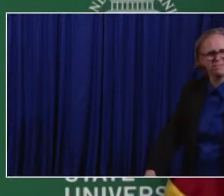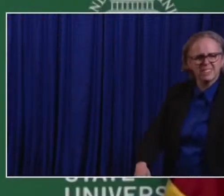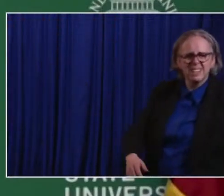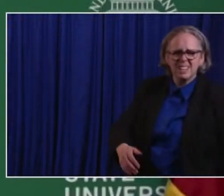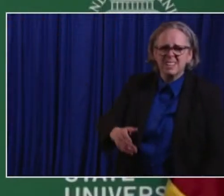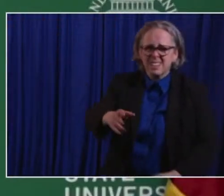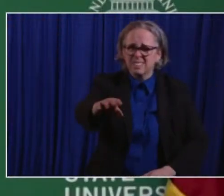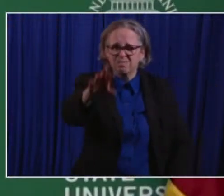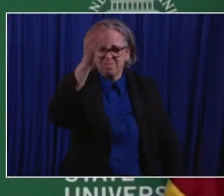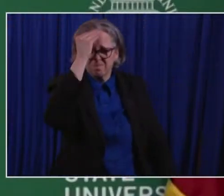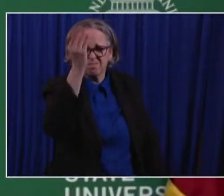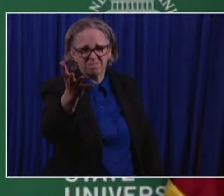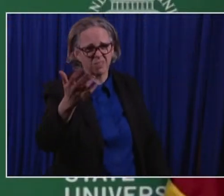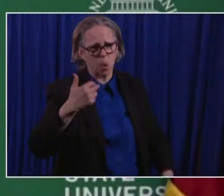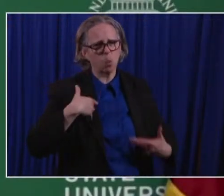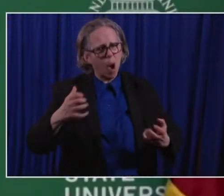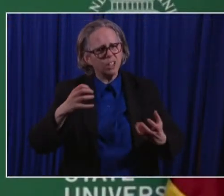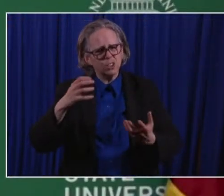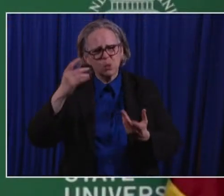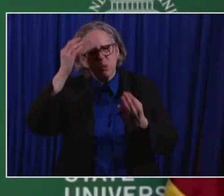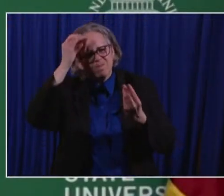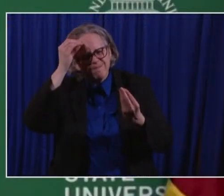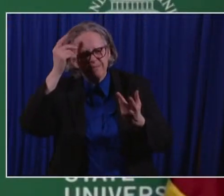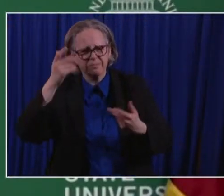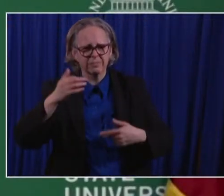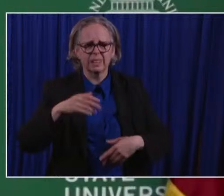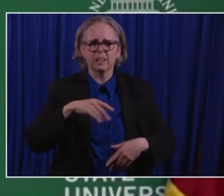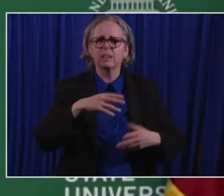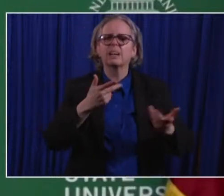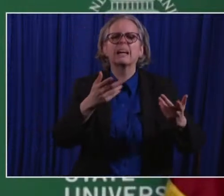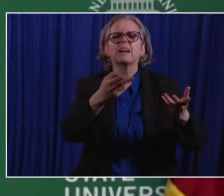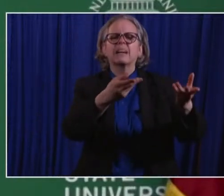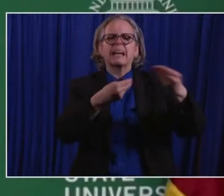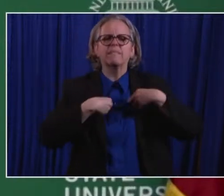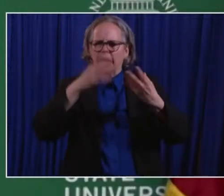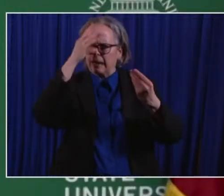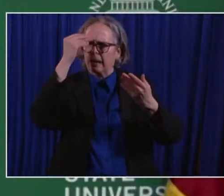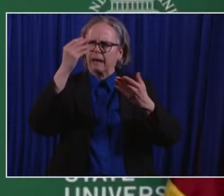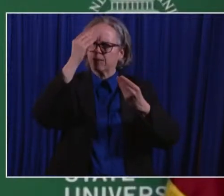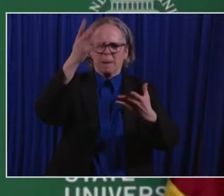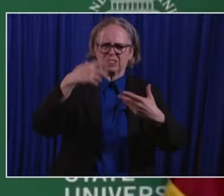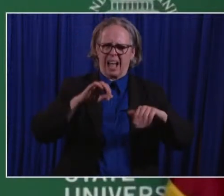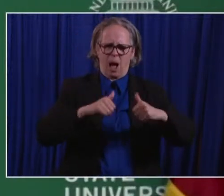CDC gave broad guidance. We looked at this thing and made a decision. This is what